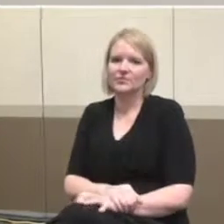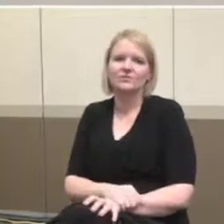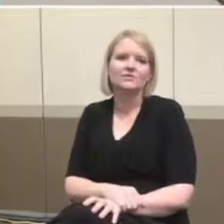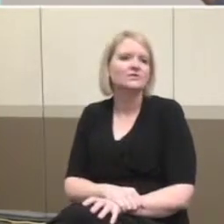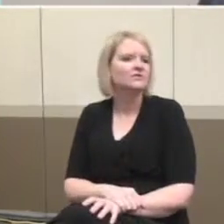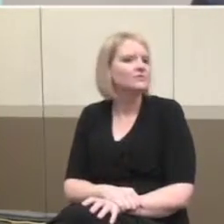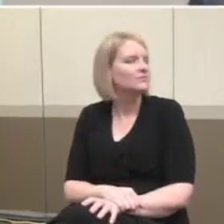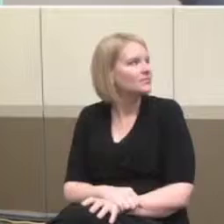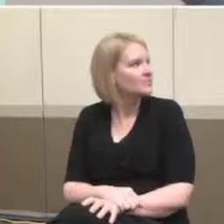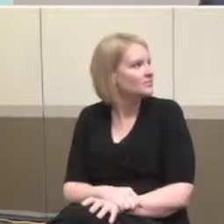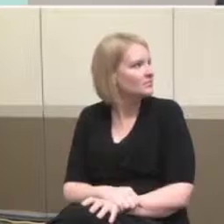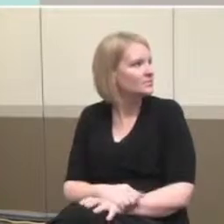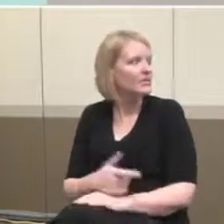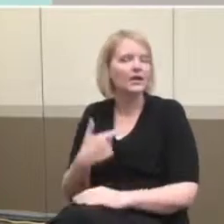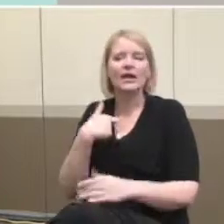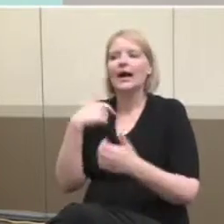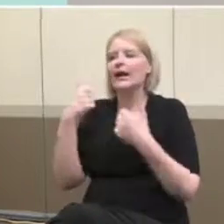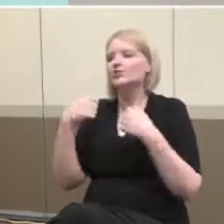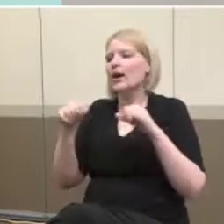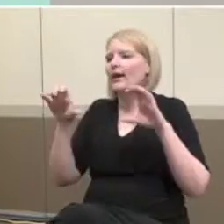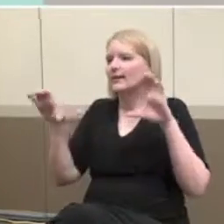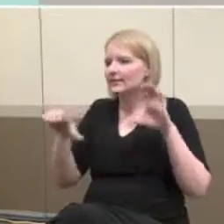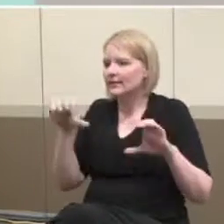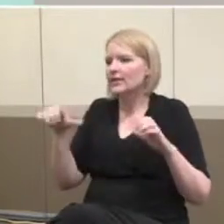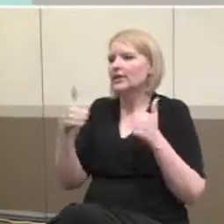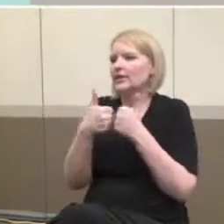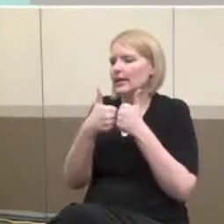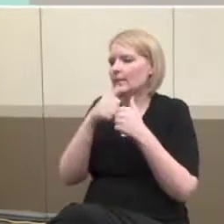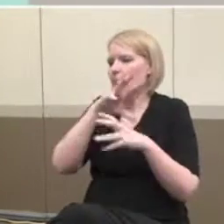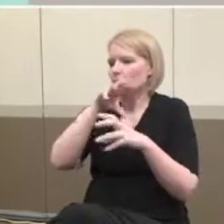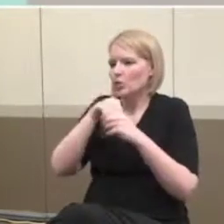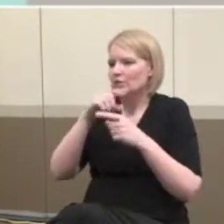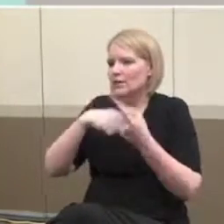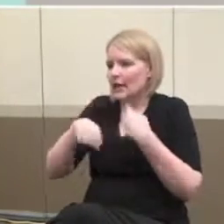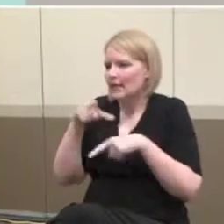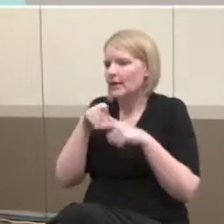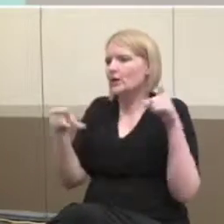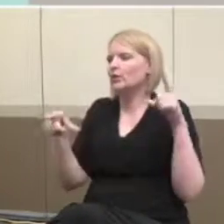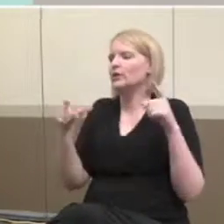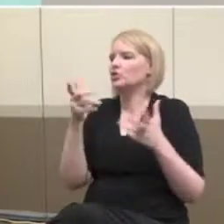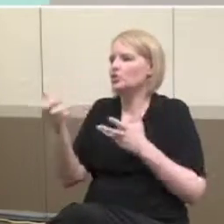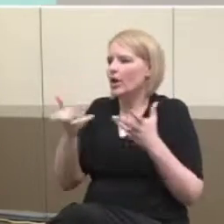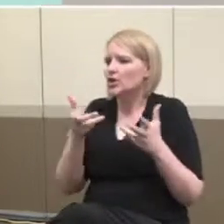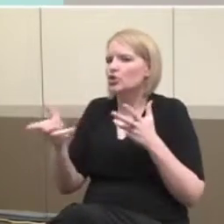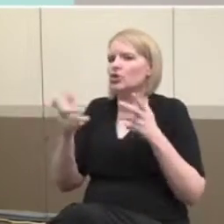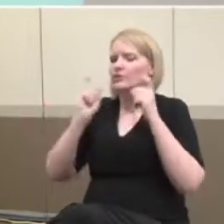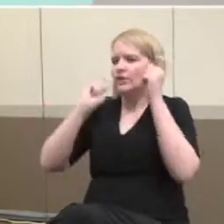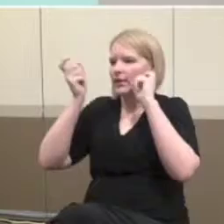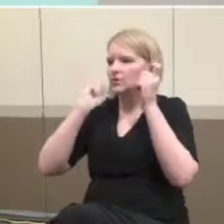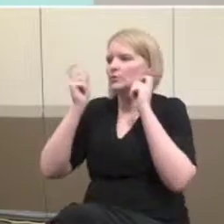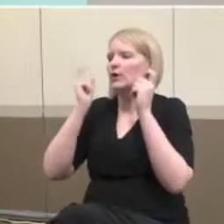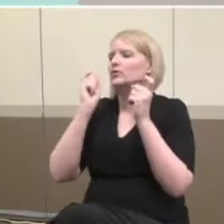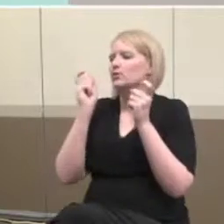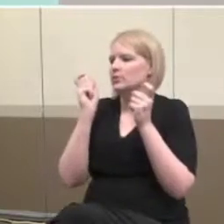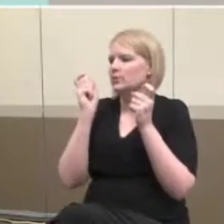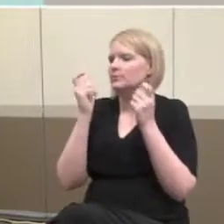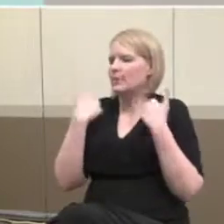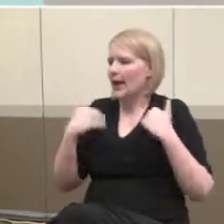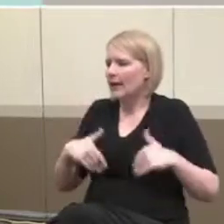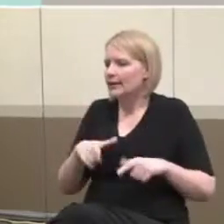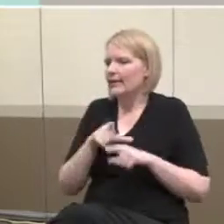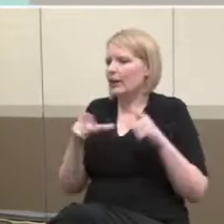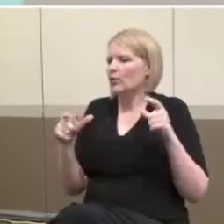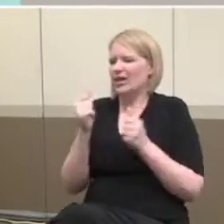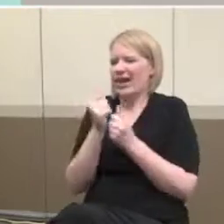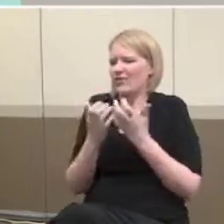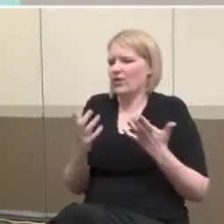I do try to use activities and games that incorporate sign language, movement and gestures, facial expression, body language, all the things that